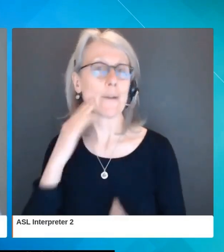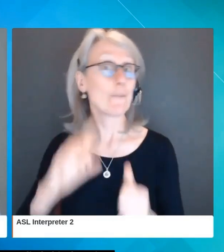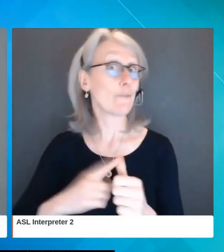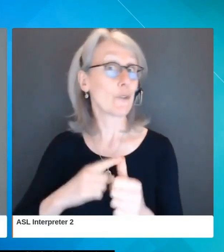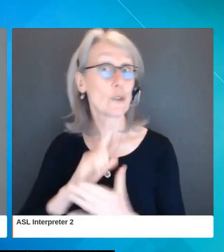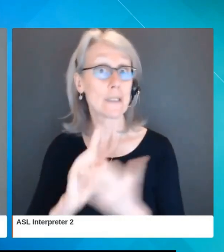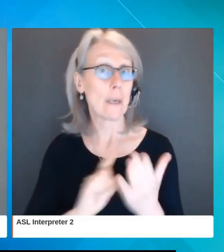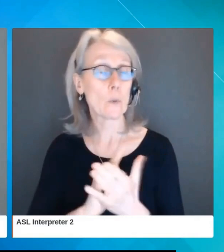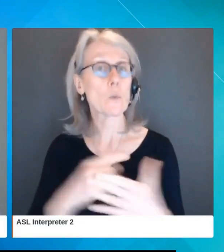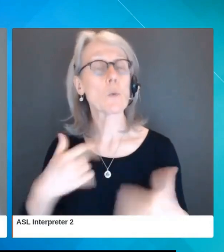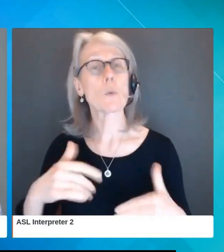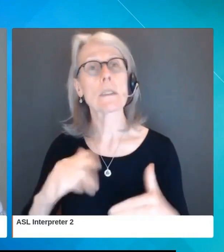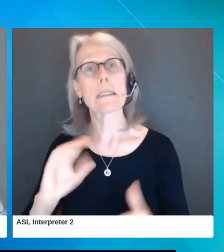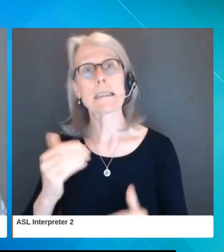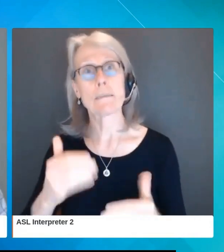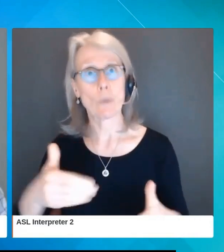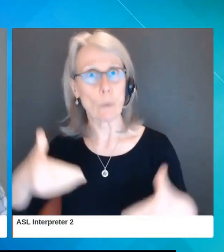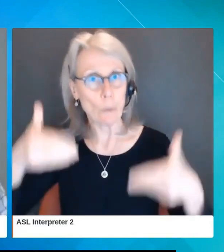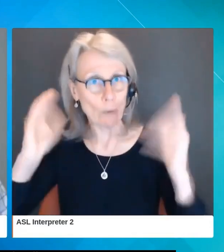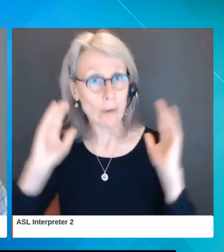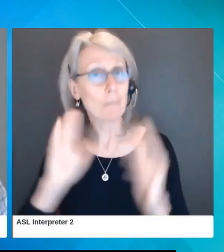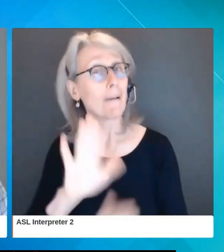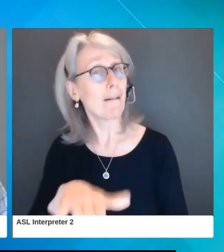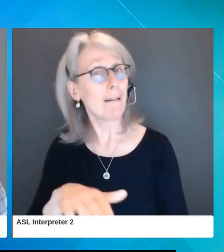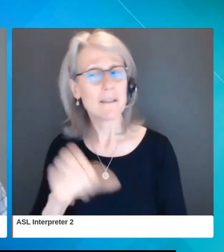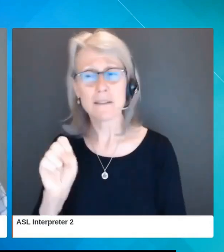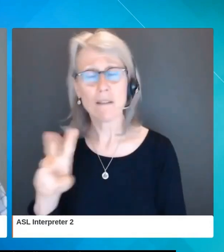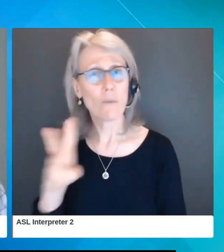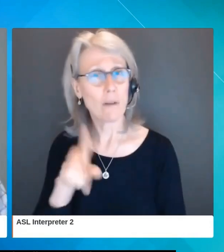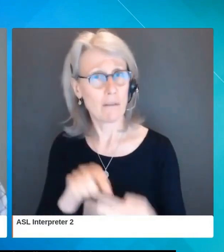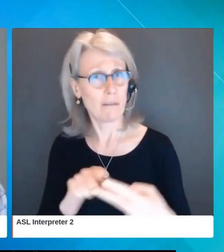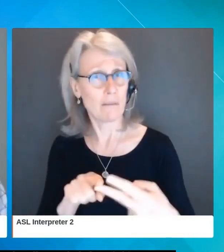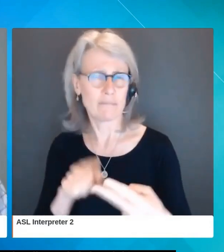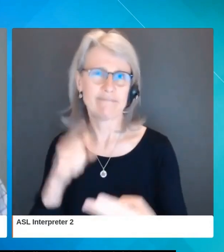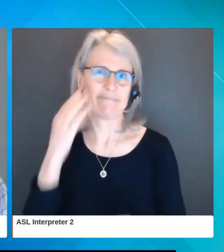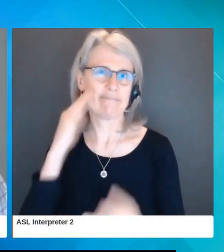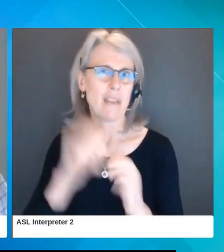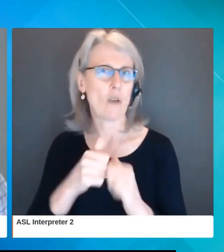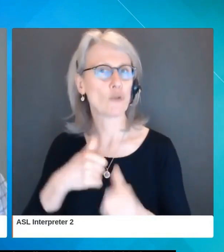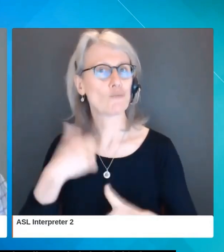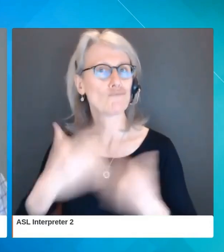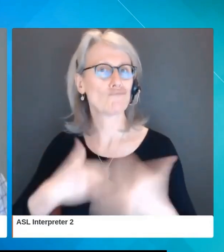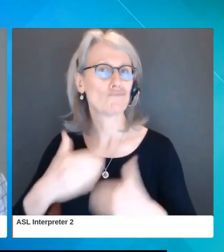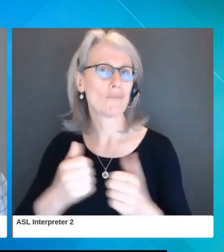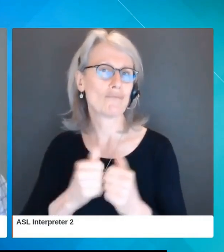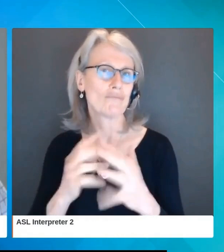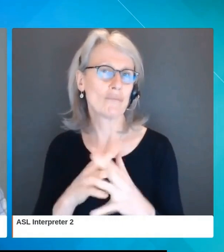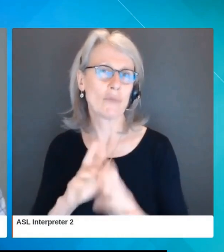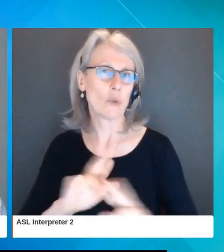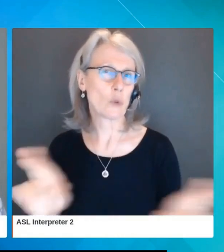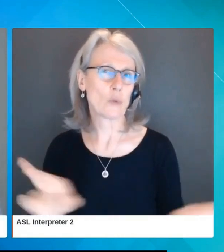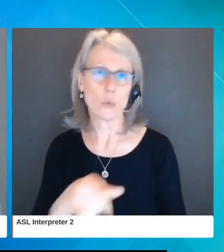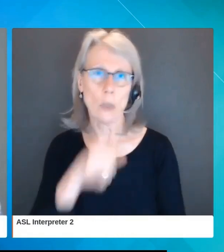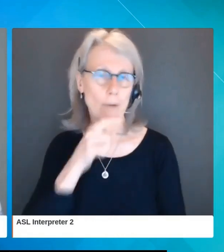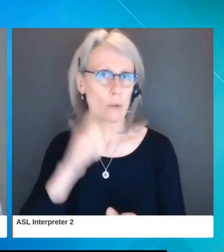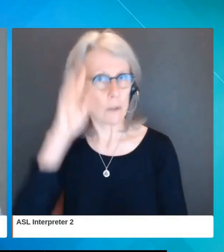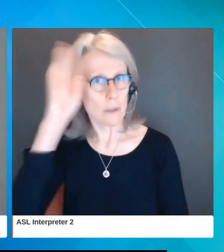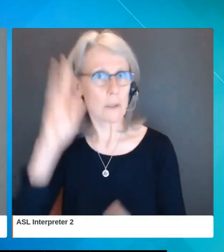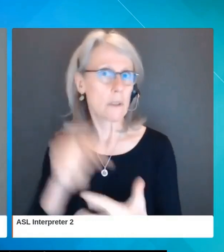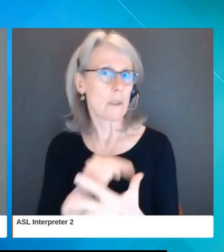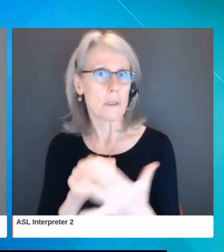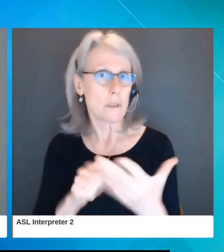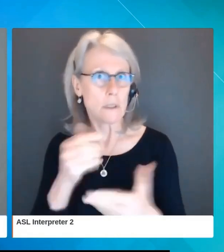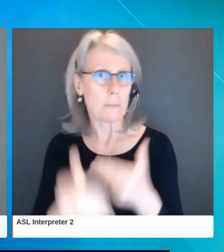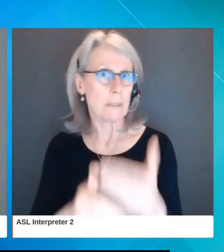seem a little bit daunting. The good news is that our software handles a whole lot of this for you. Now, Ron, Evelyn, and Tim are going to show